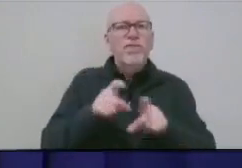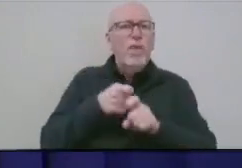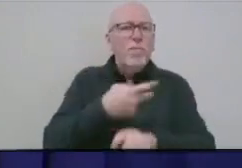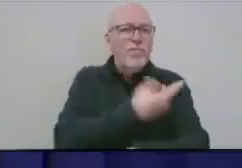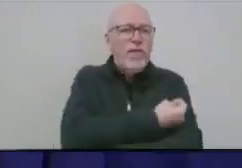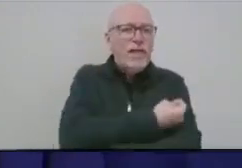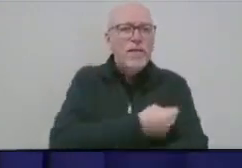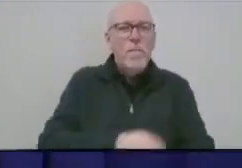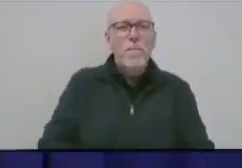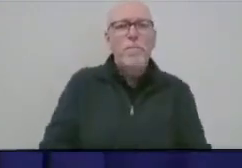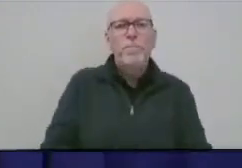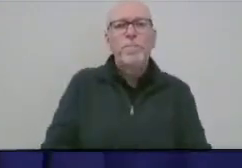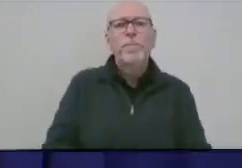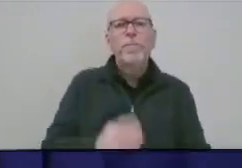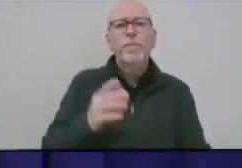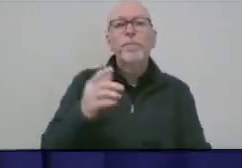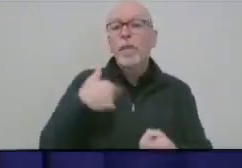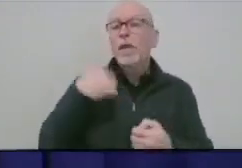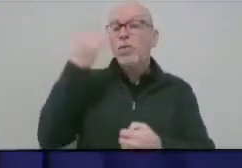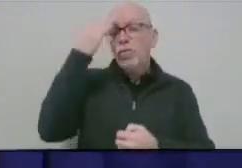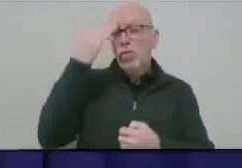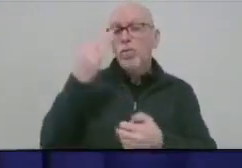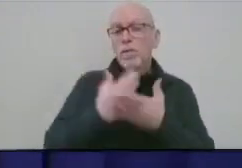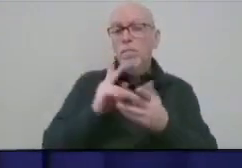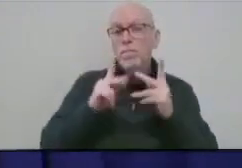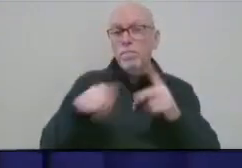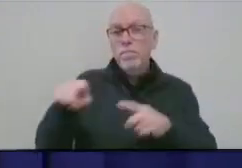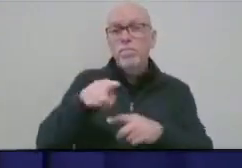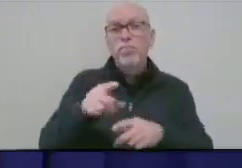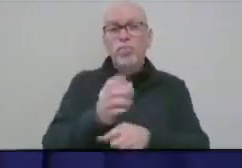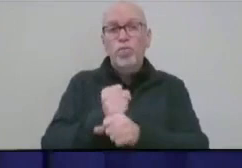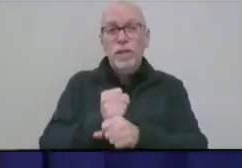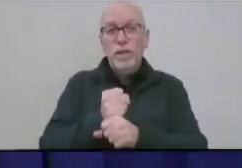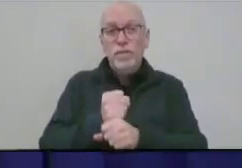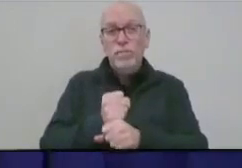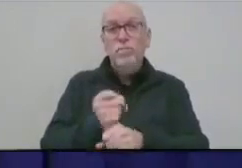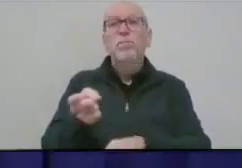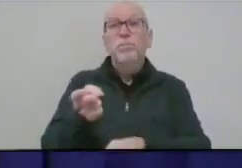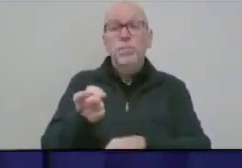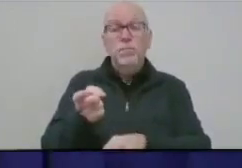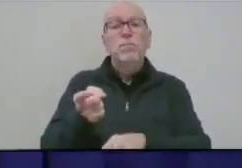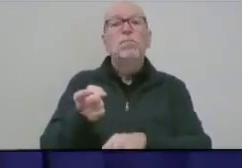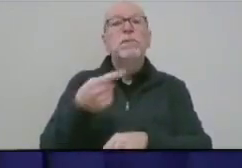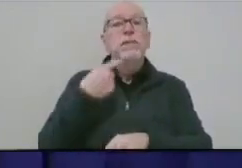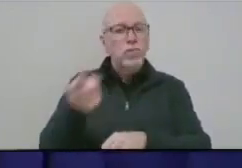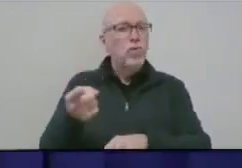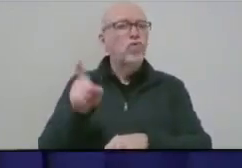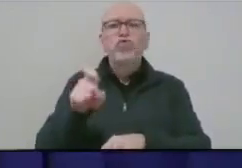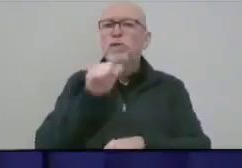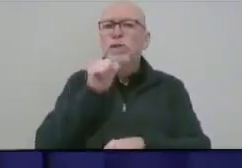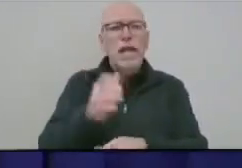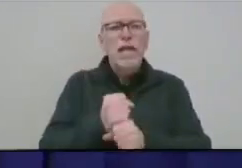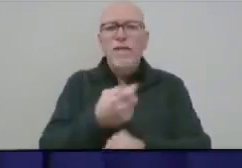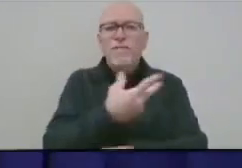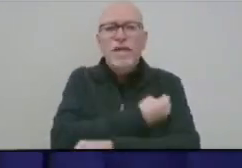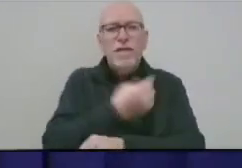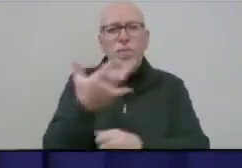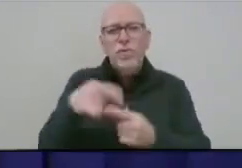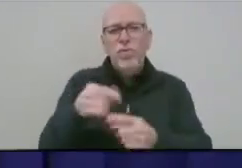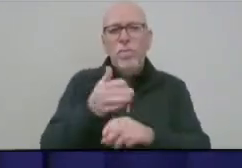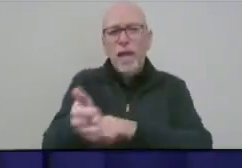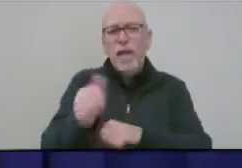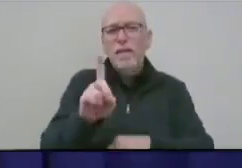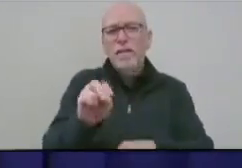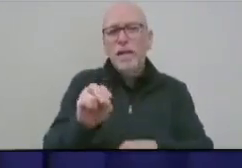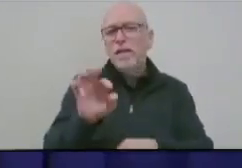vaccine. I do know that individuals that receive this are told that they should not receive the vaccine for 90 days, secondary